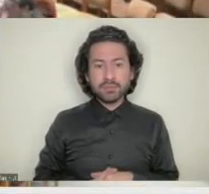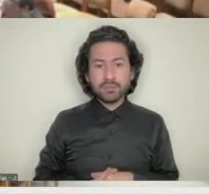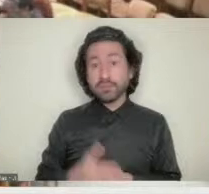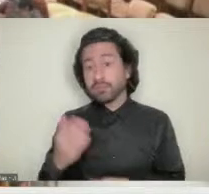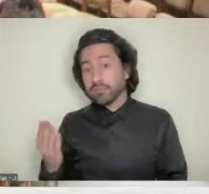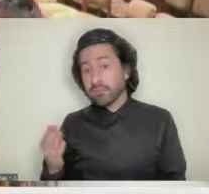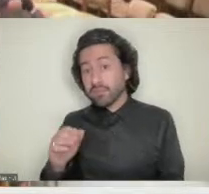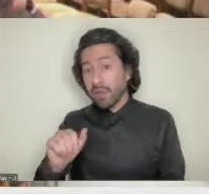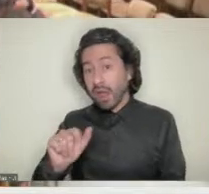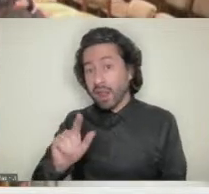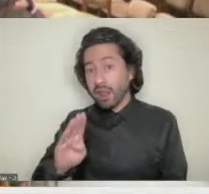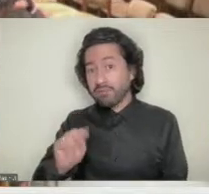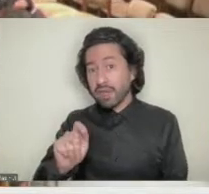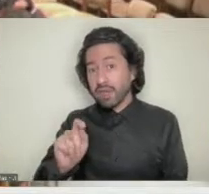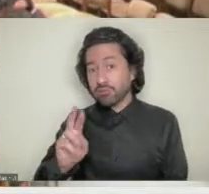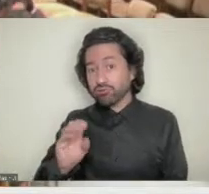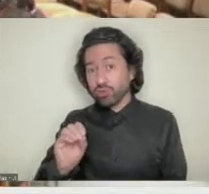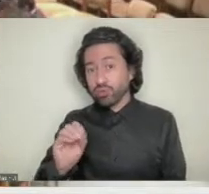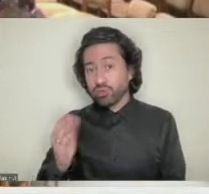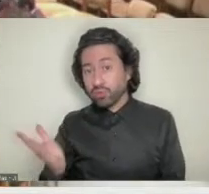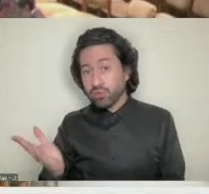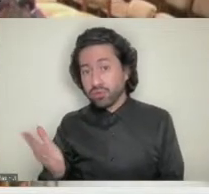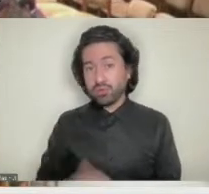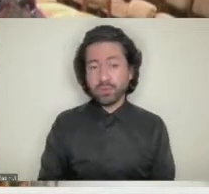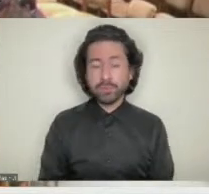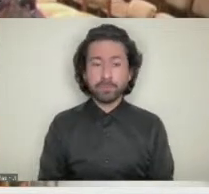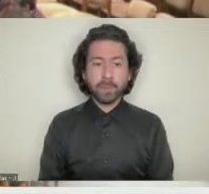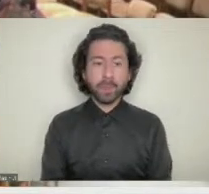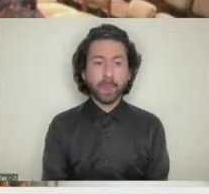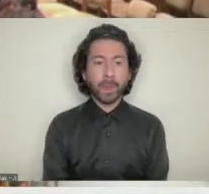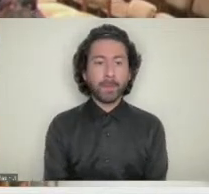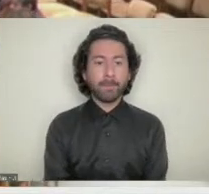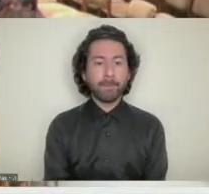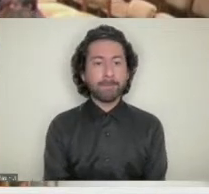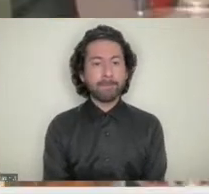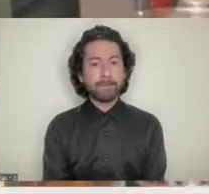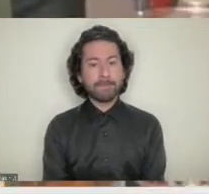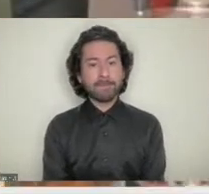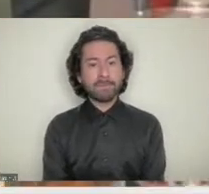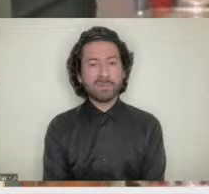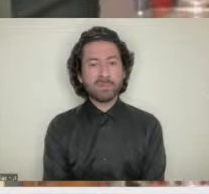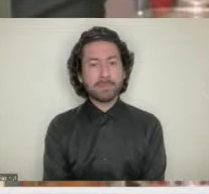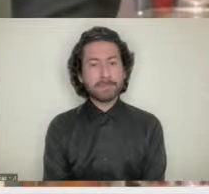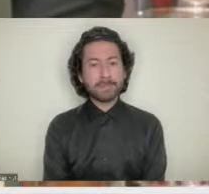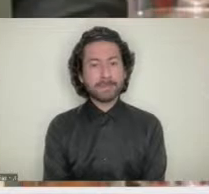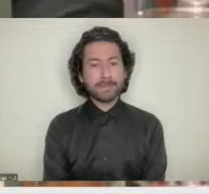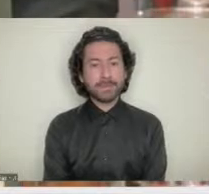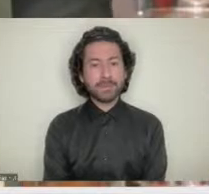several together and then we answer. Yes,